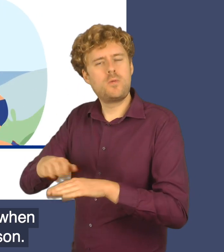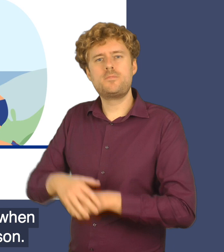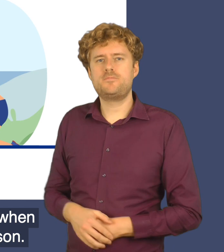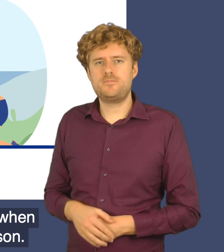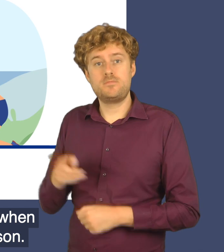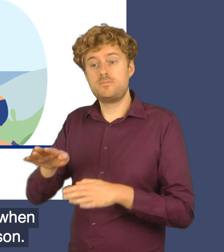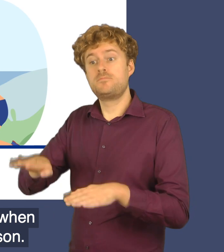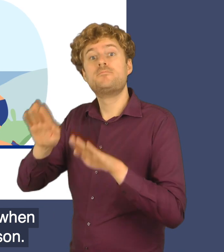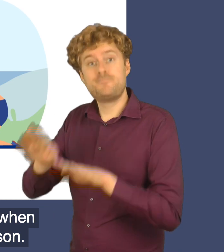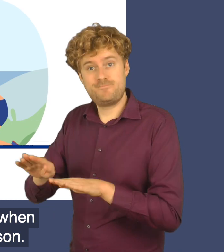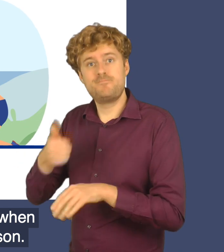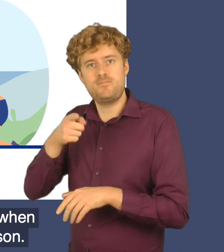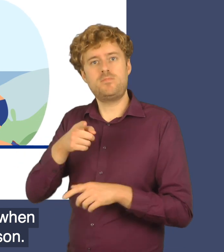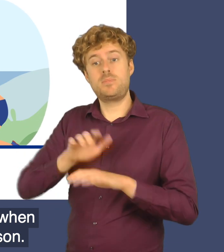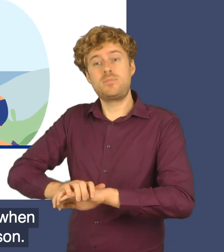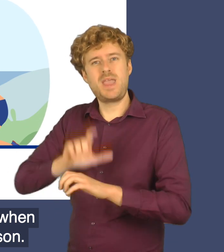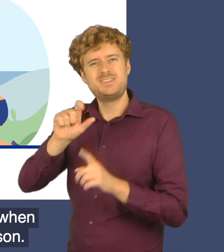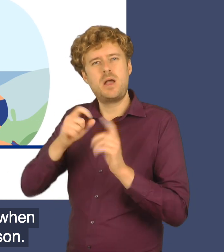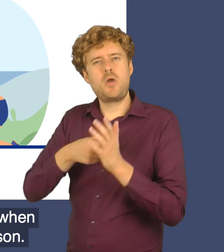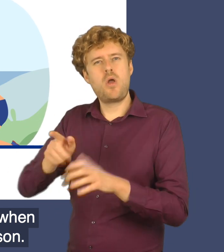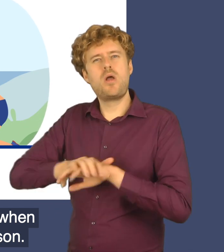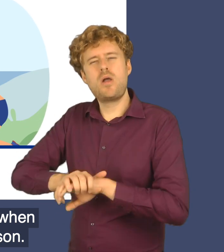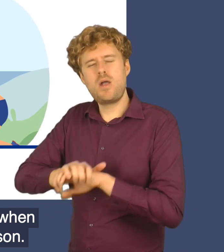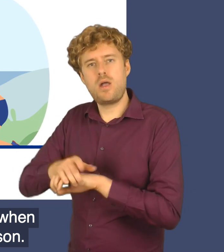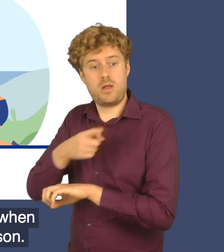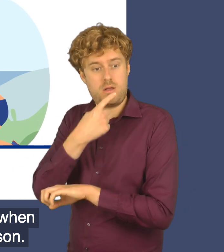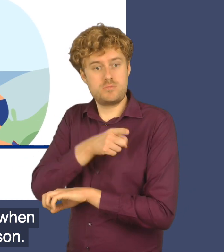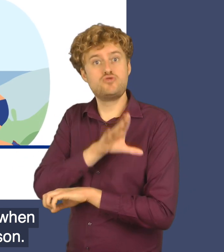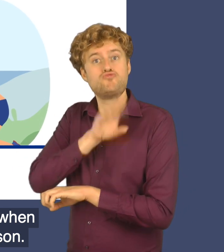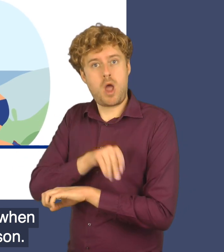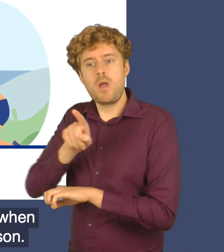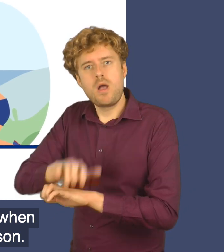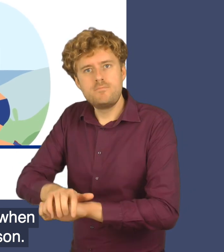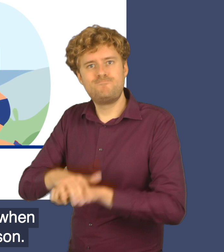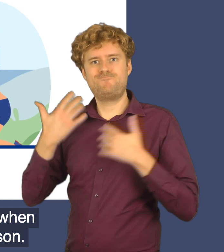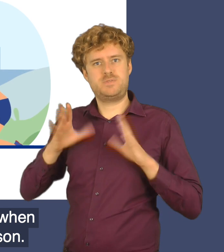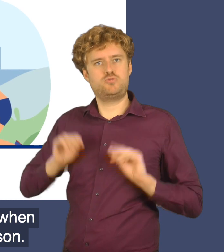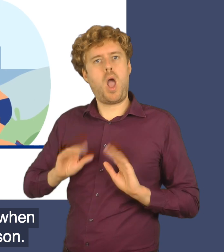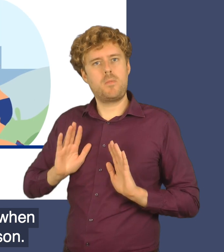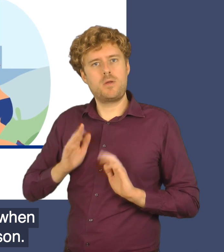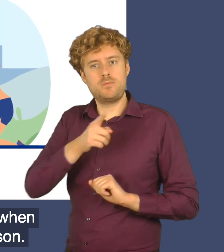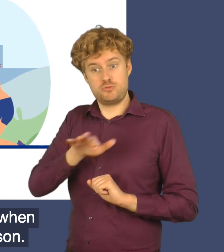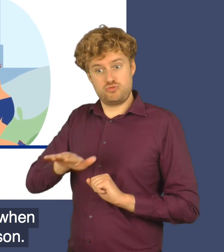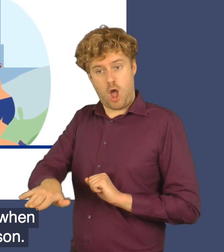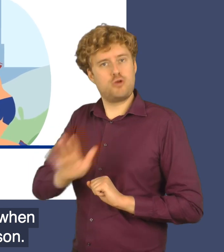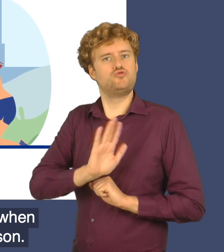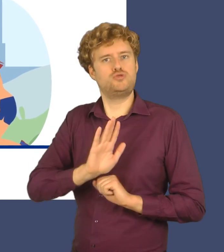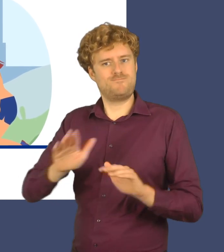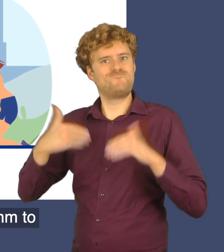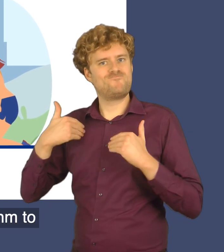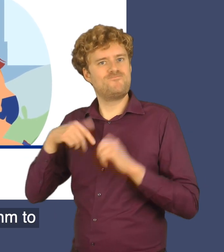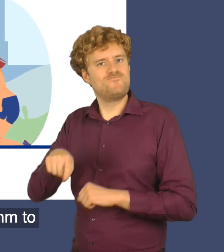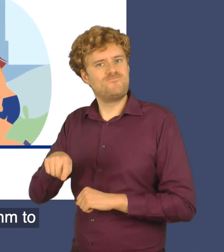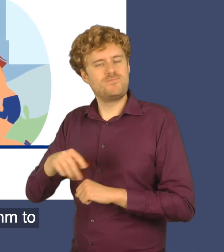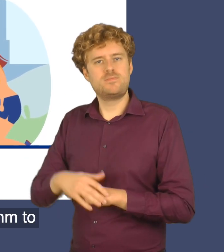3. Once the pads are attached, pause CPR when asked to by the defibrillator. Don't touch the person.